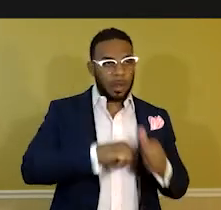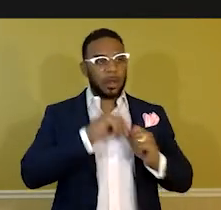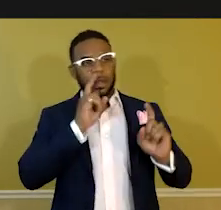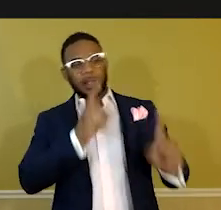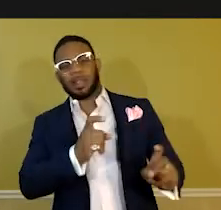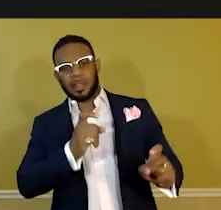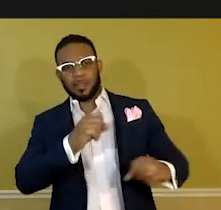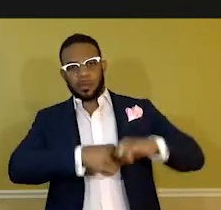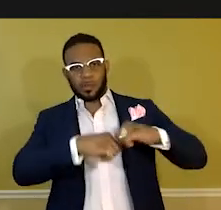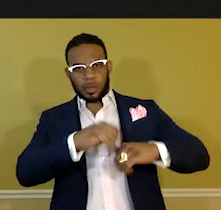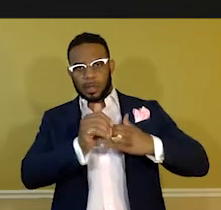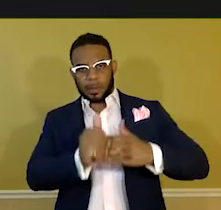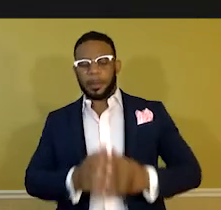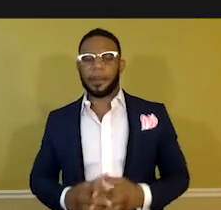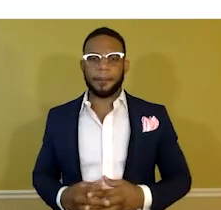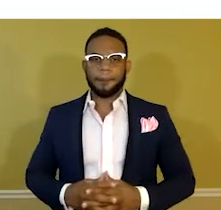give you that structure and guidance.